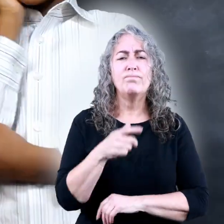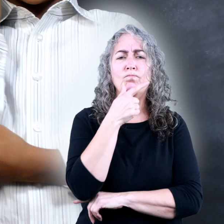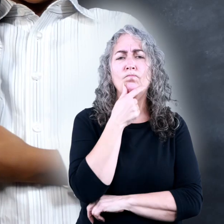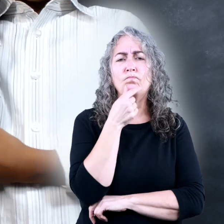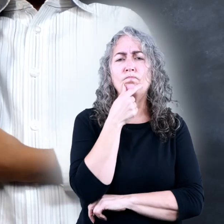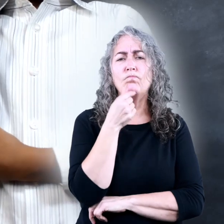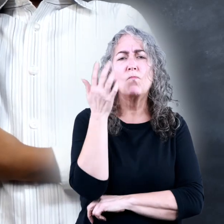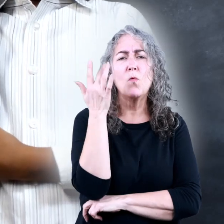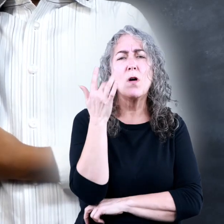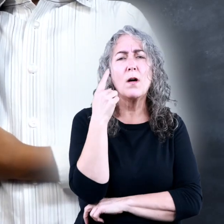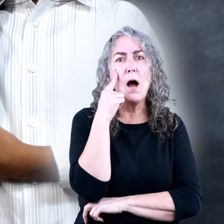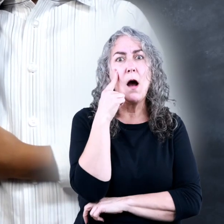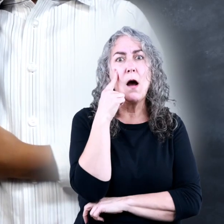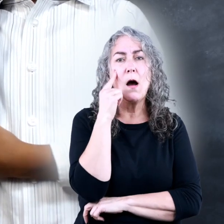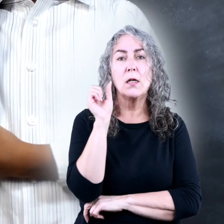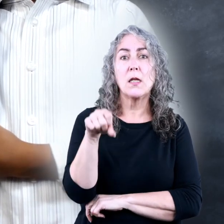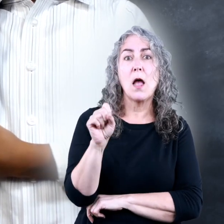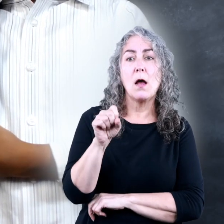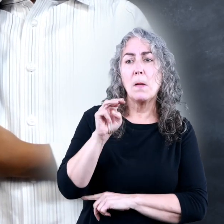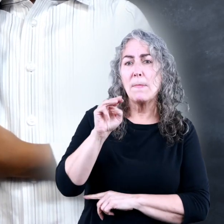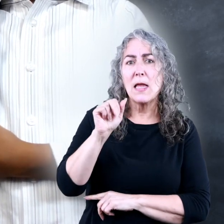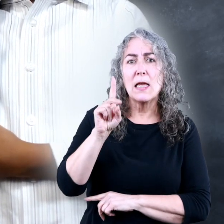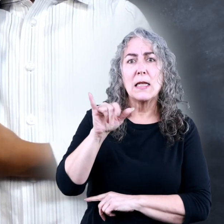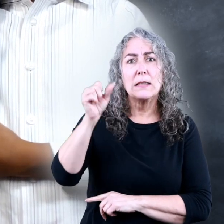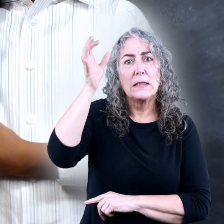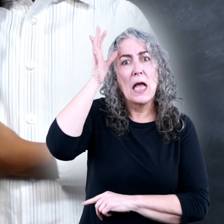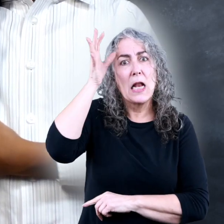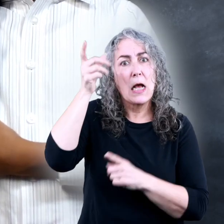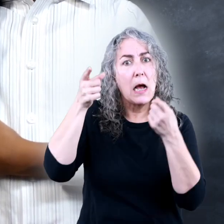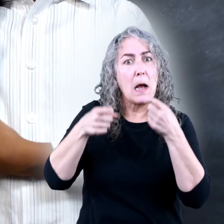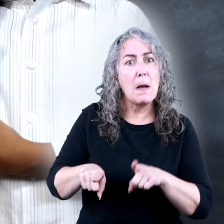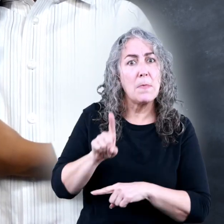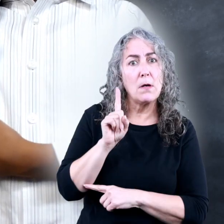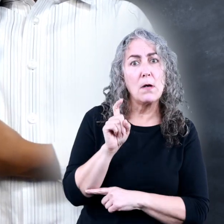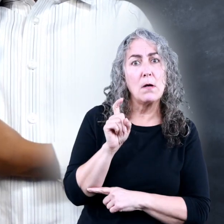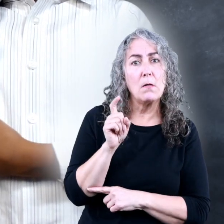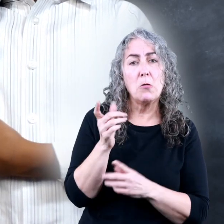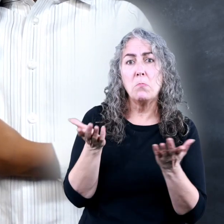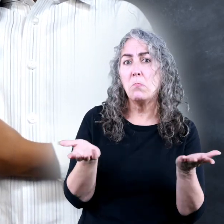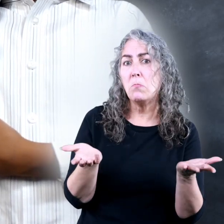Do you wonder if something happened to Mandy's dad?